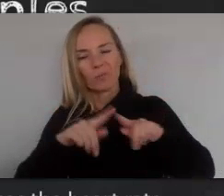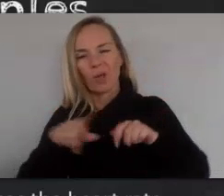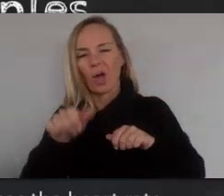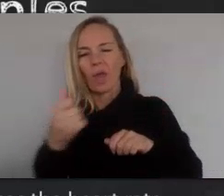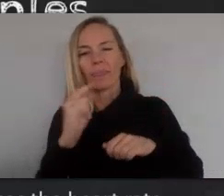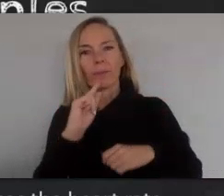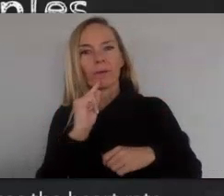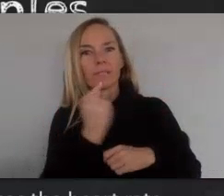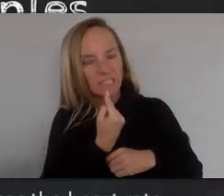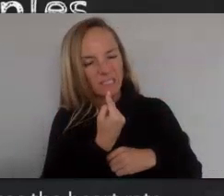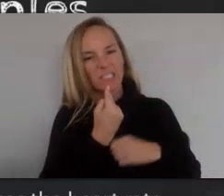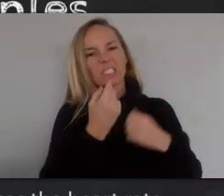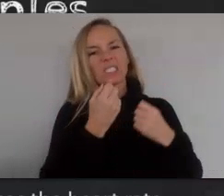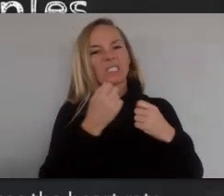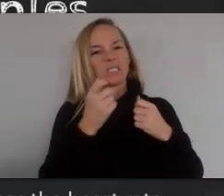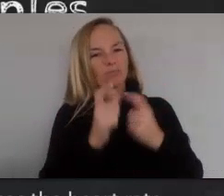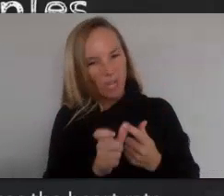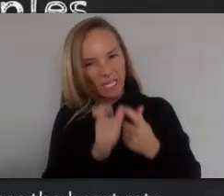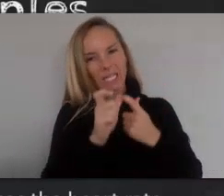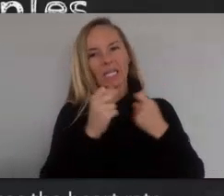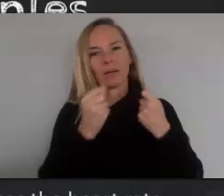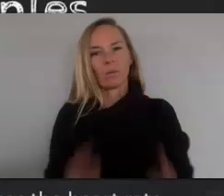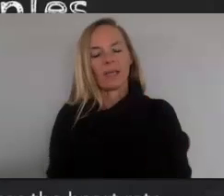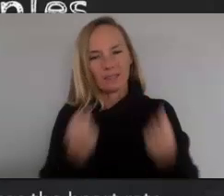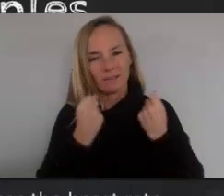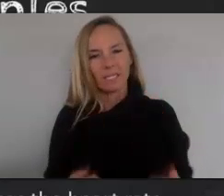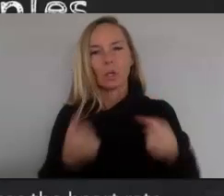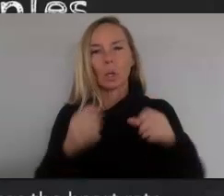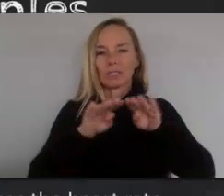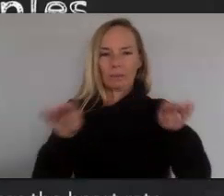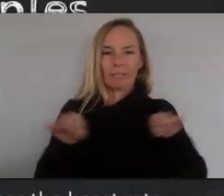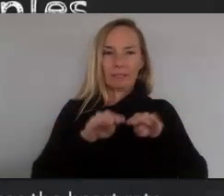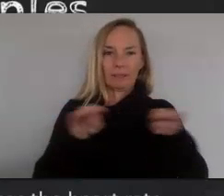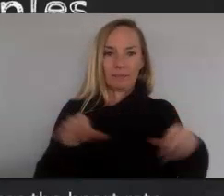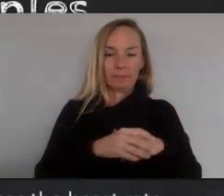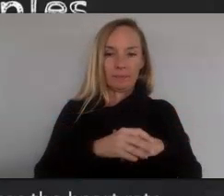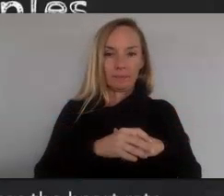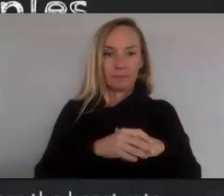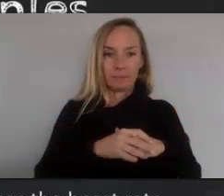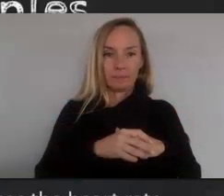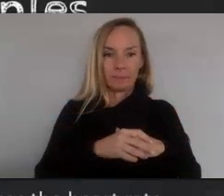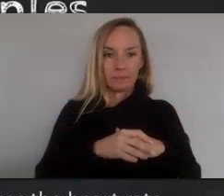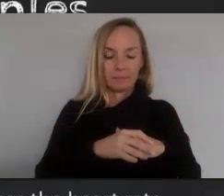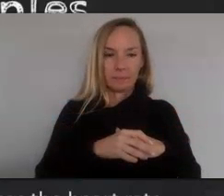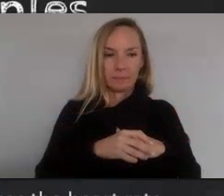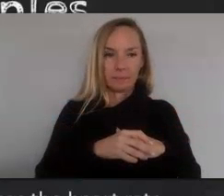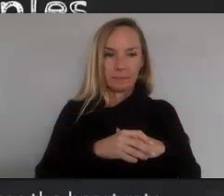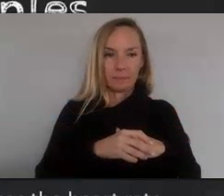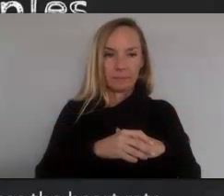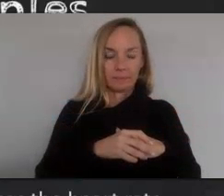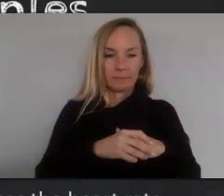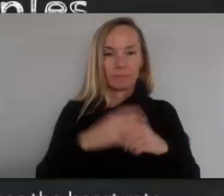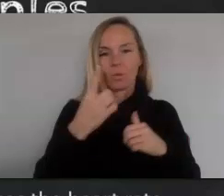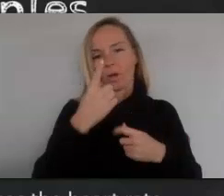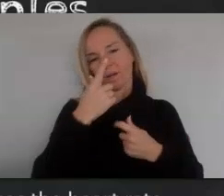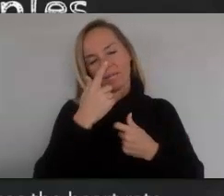higher intensity sports like running, weightlifting, or swimming. One of the most interesting and often helpful types